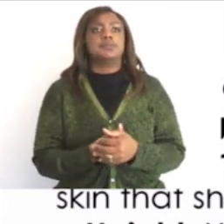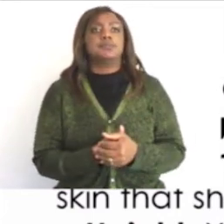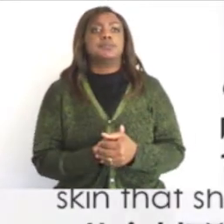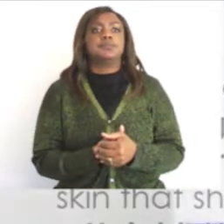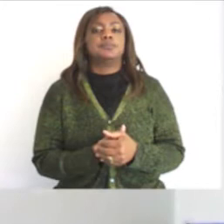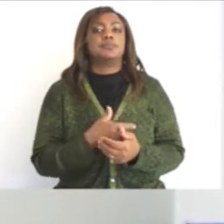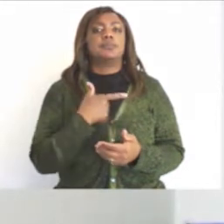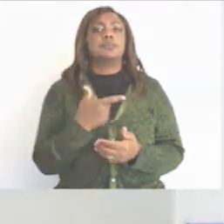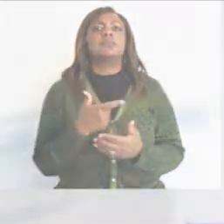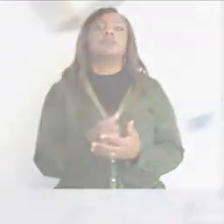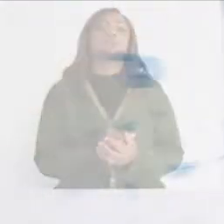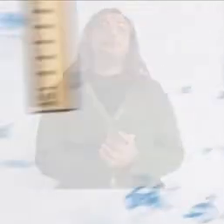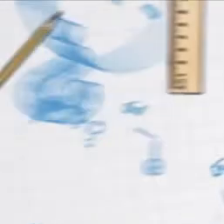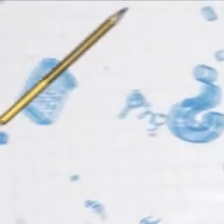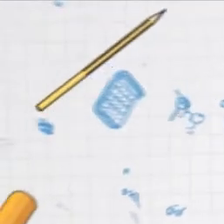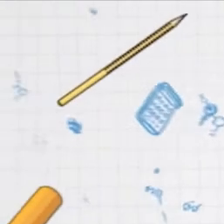back. Stay tuned.